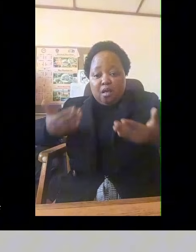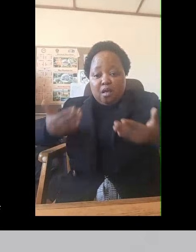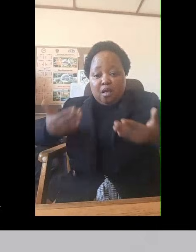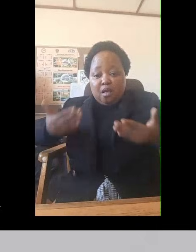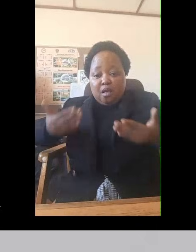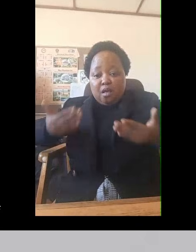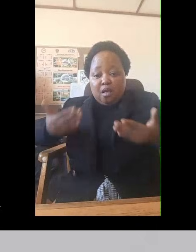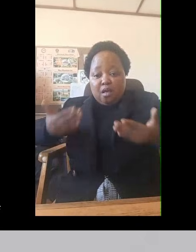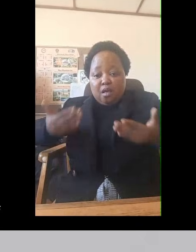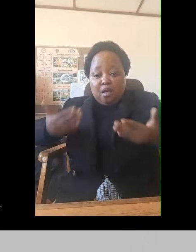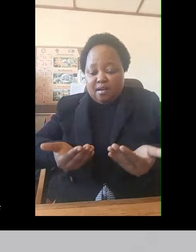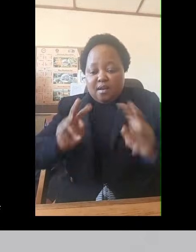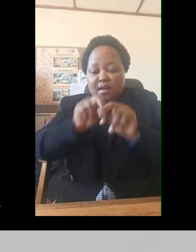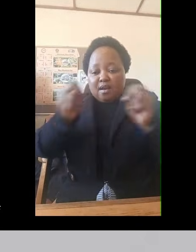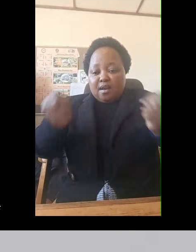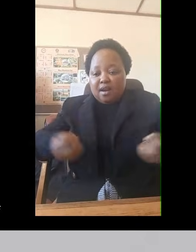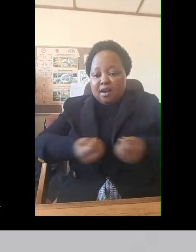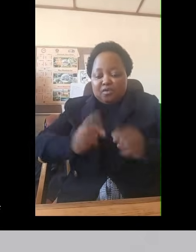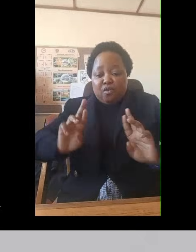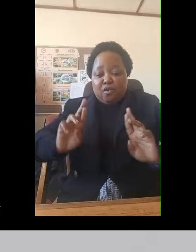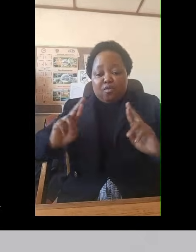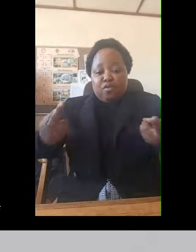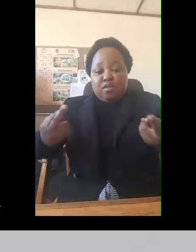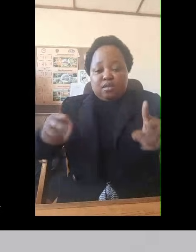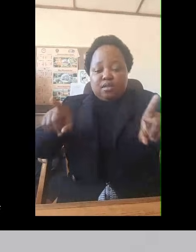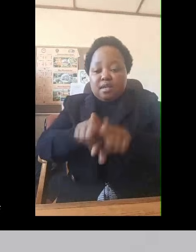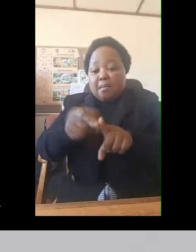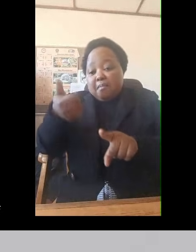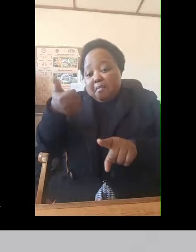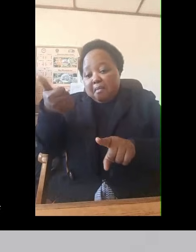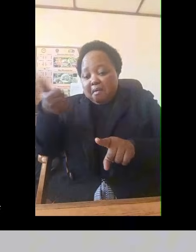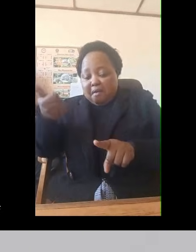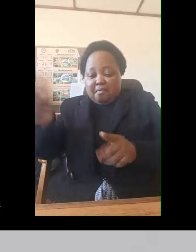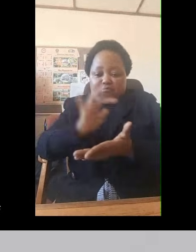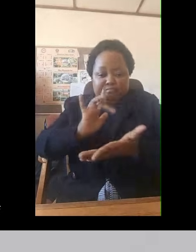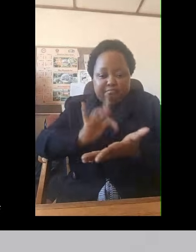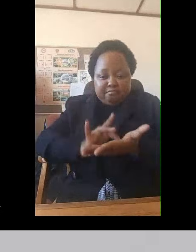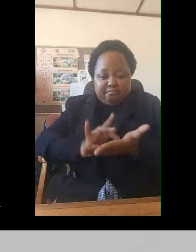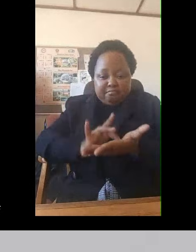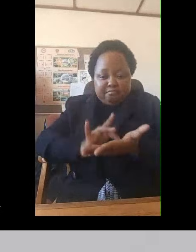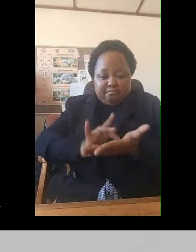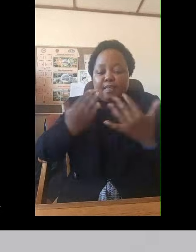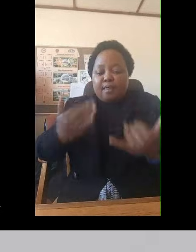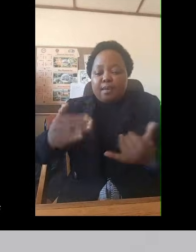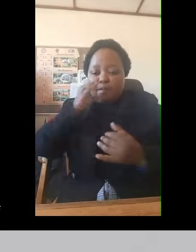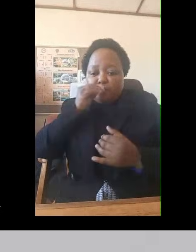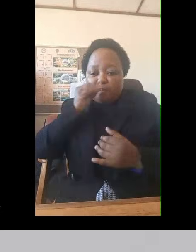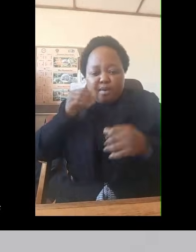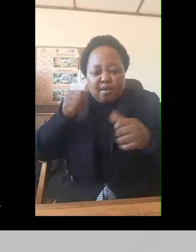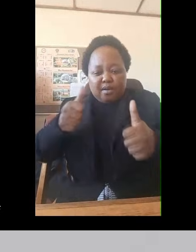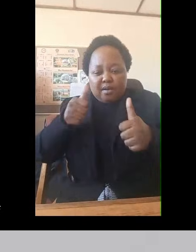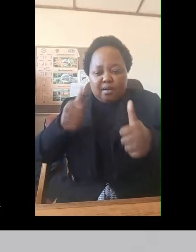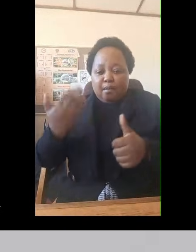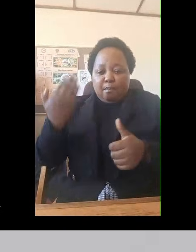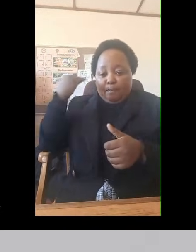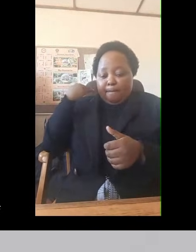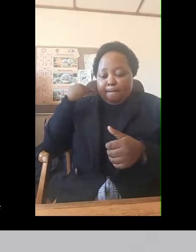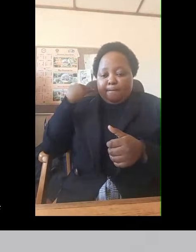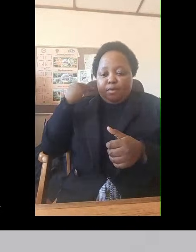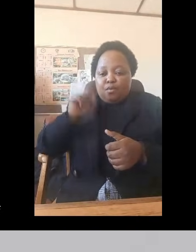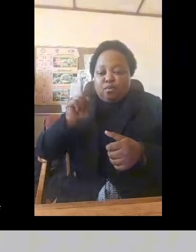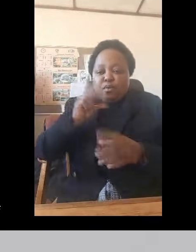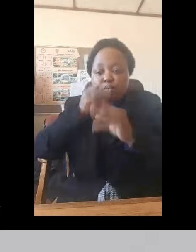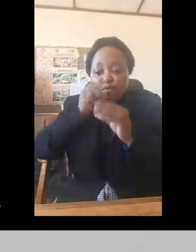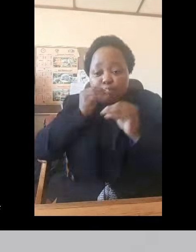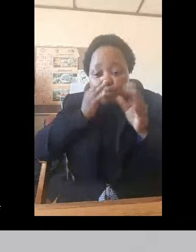natural resources, and other spheres. It was well said by the previous speaker that